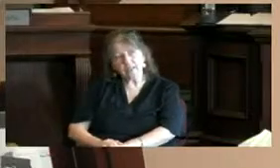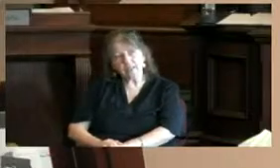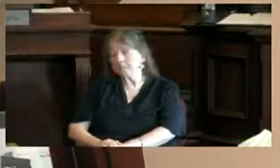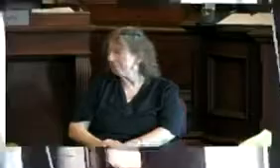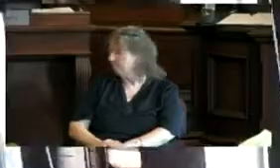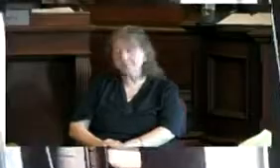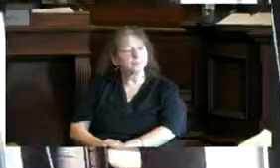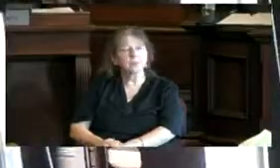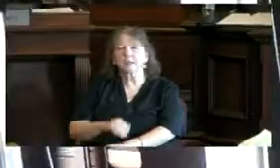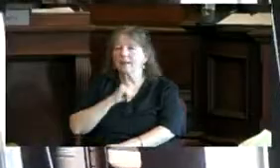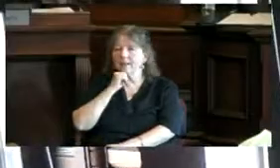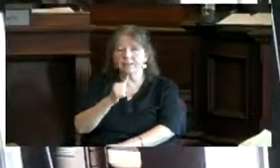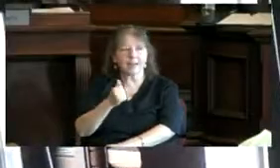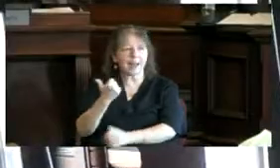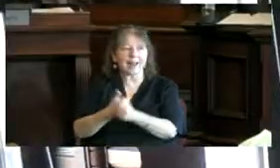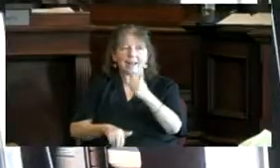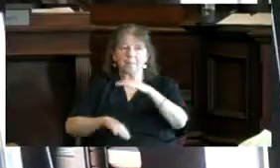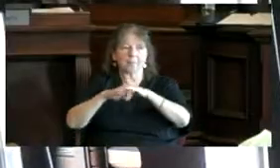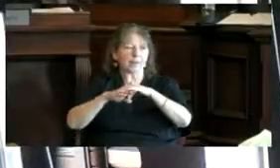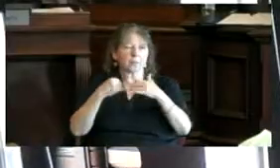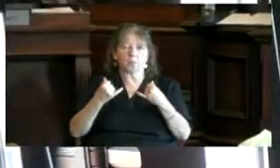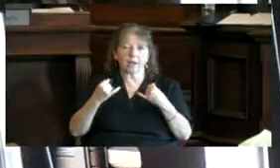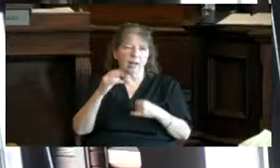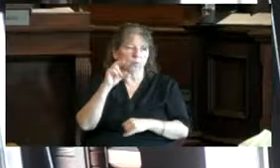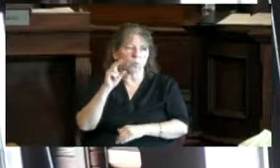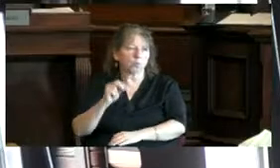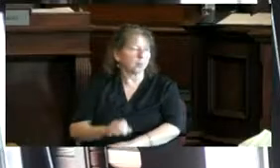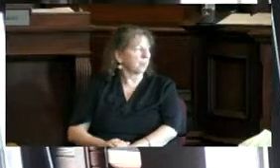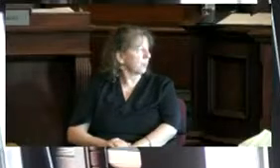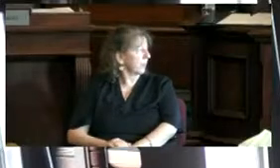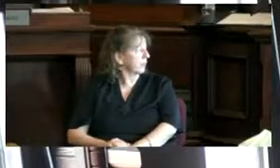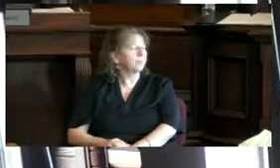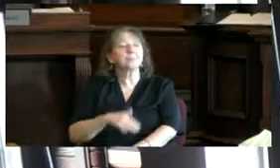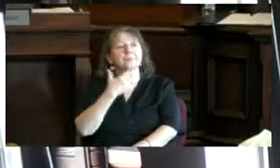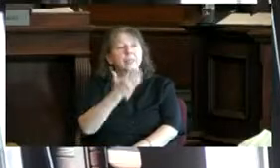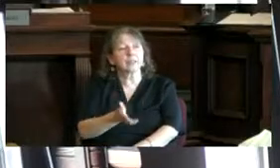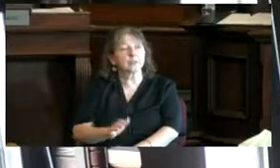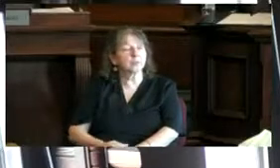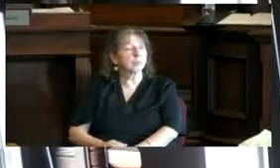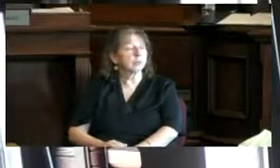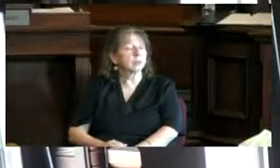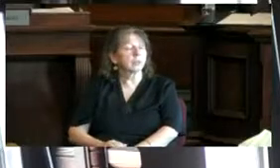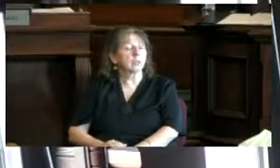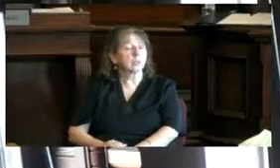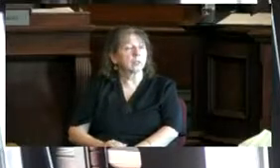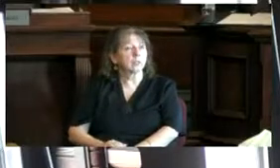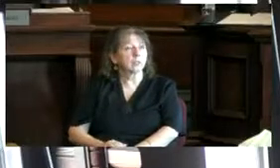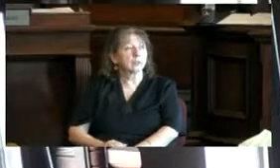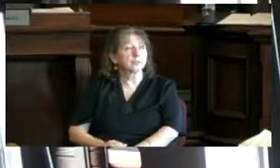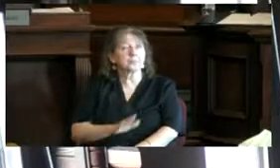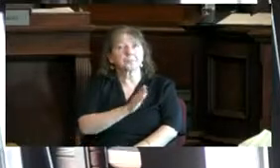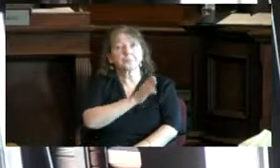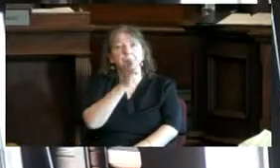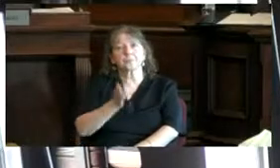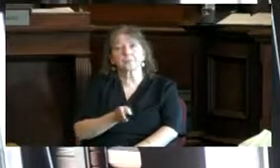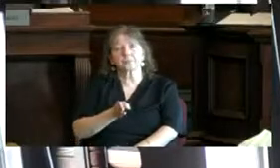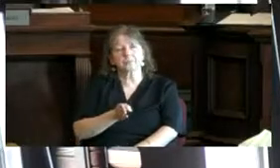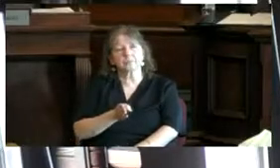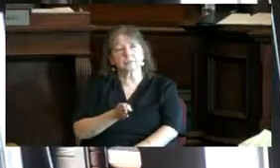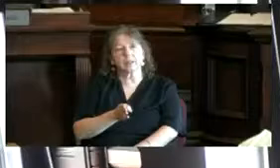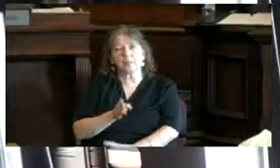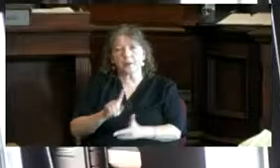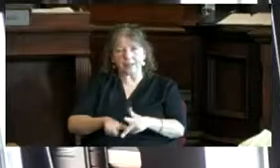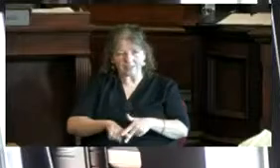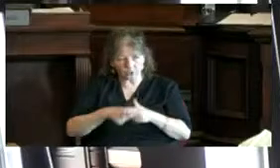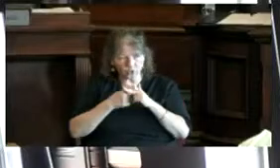It does not currently have any maximum limit. Okay, thank you. And in terms of the rollout, once I know